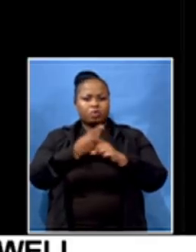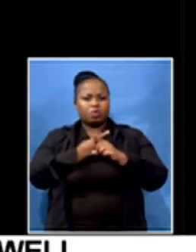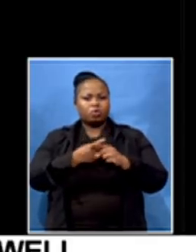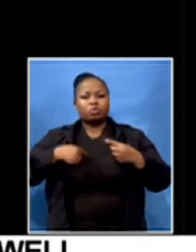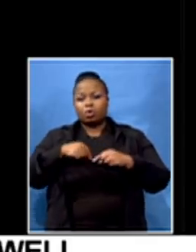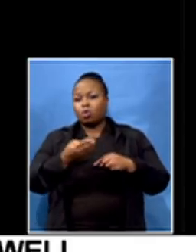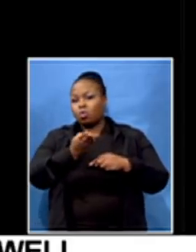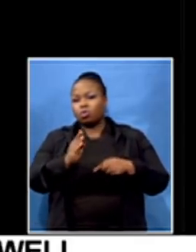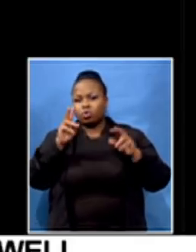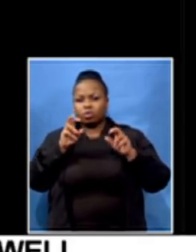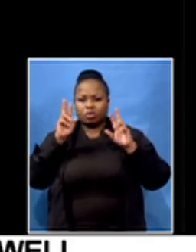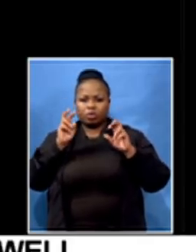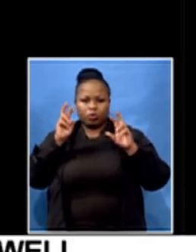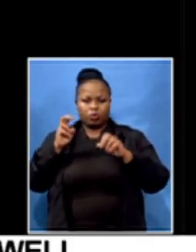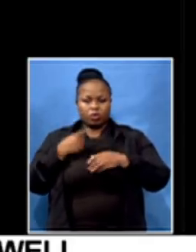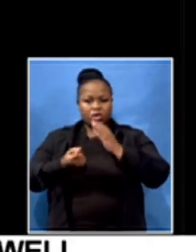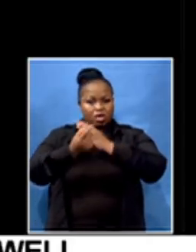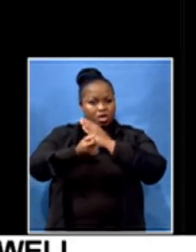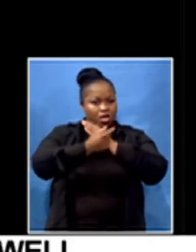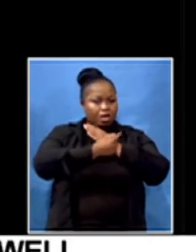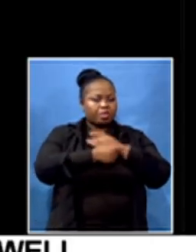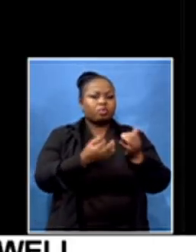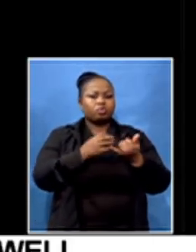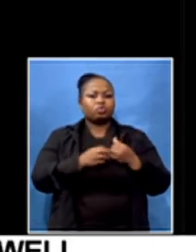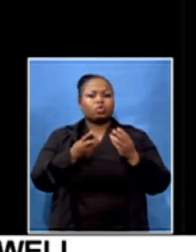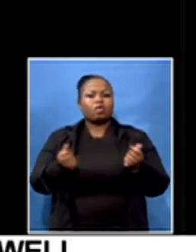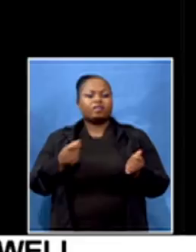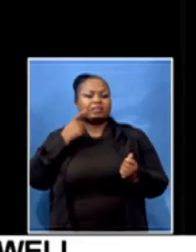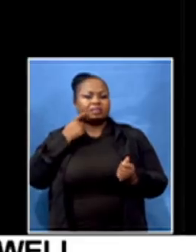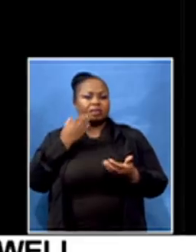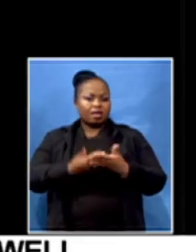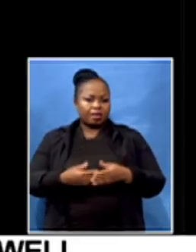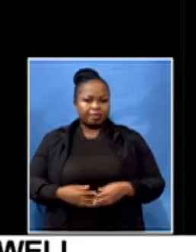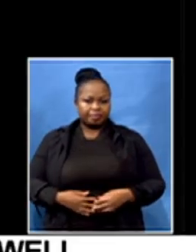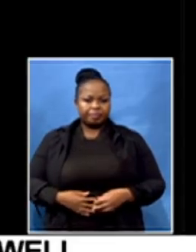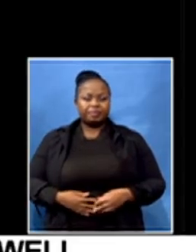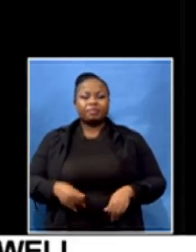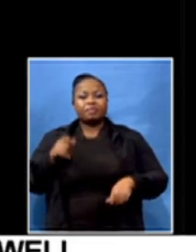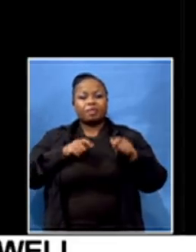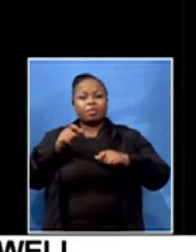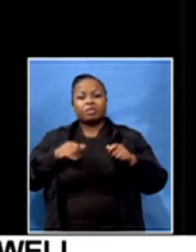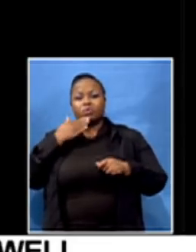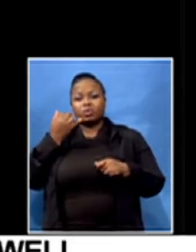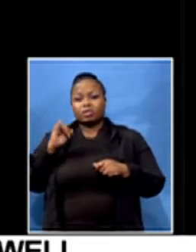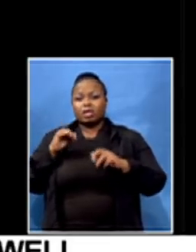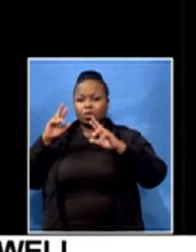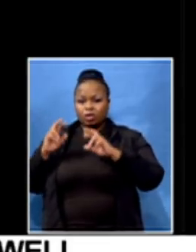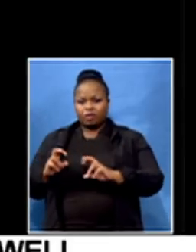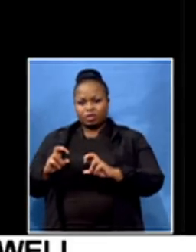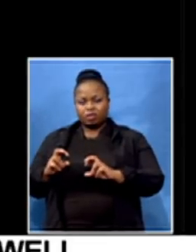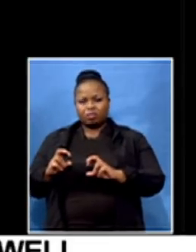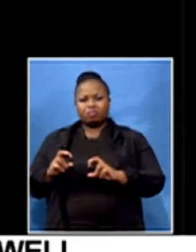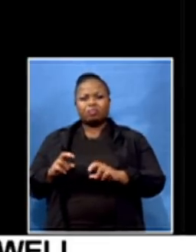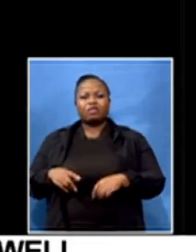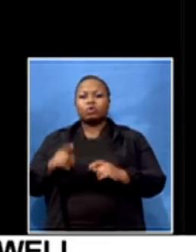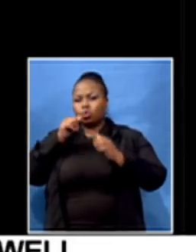all those issues that are raised are actually being dealt with. The persons under investigation who escape must be arrested. We